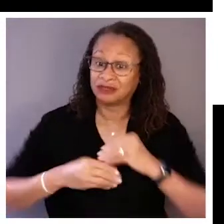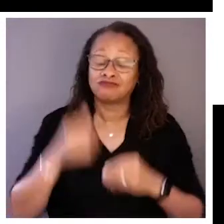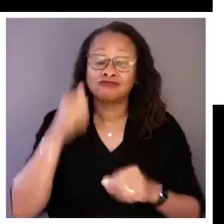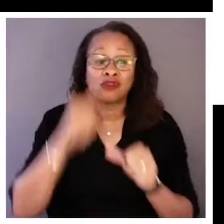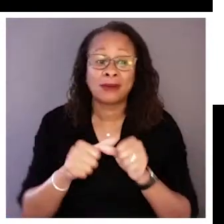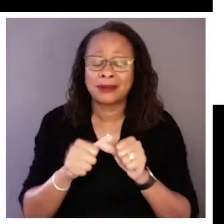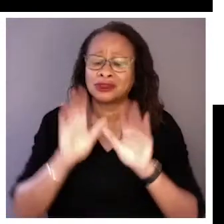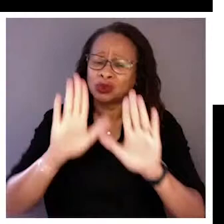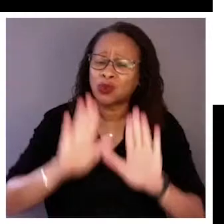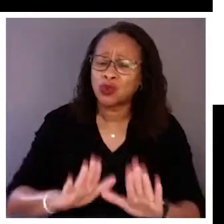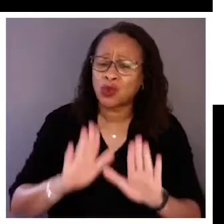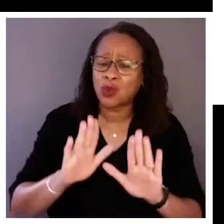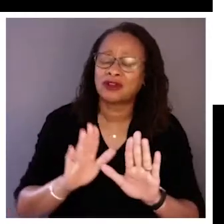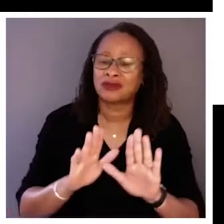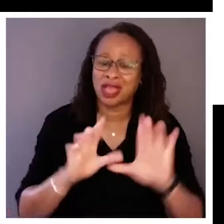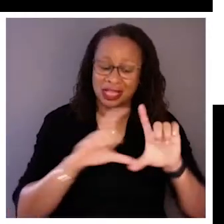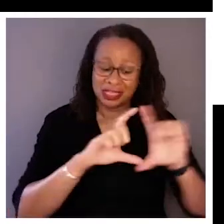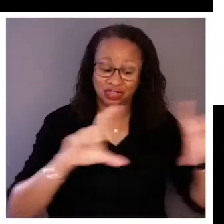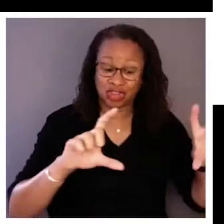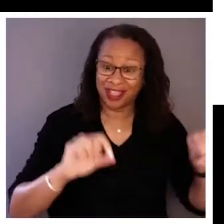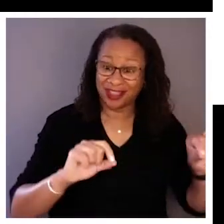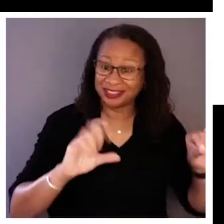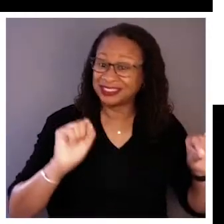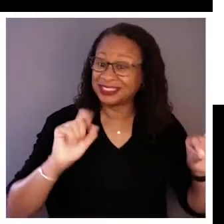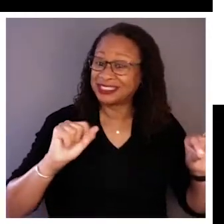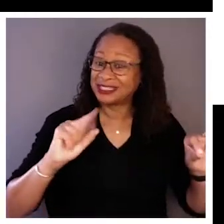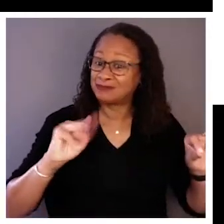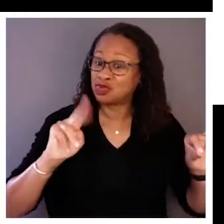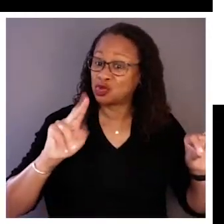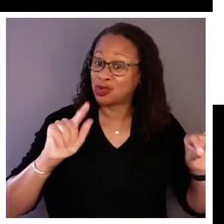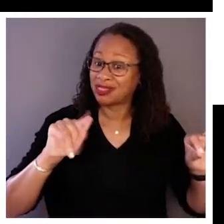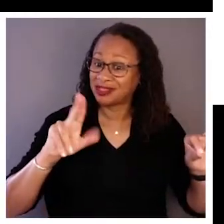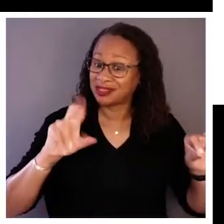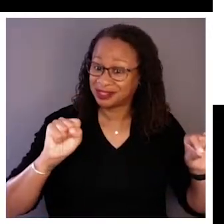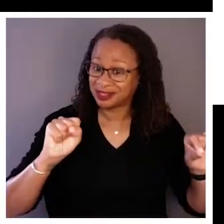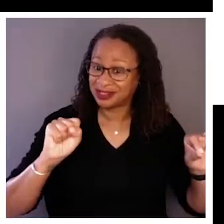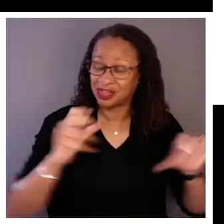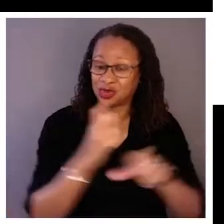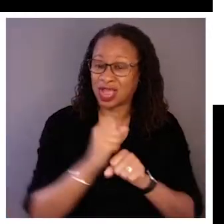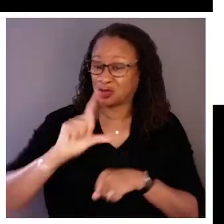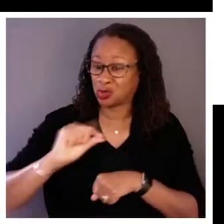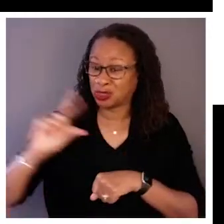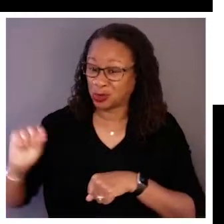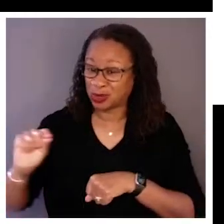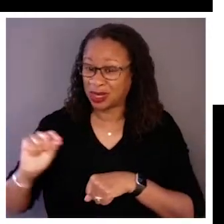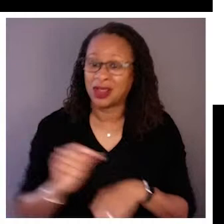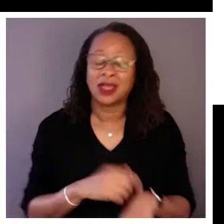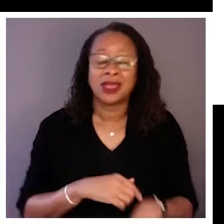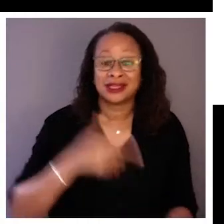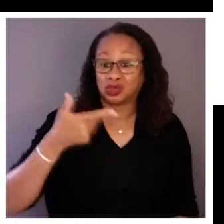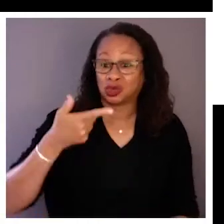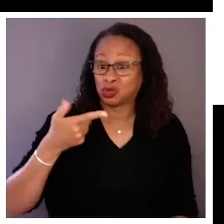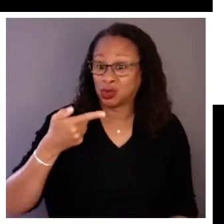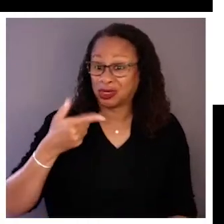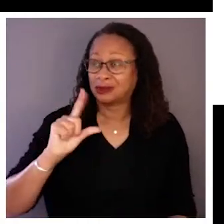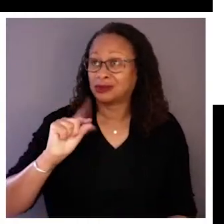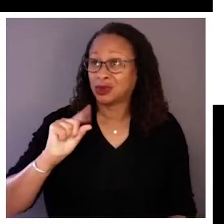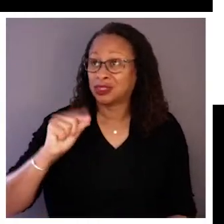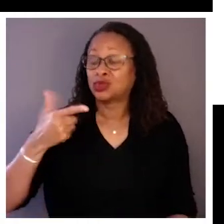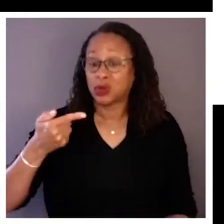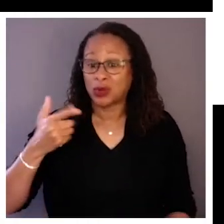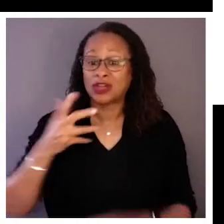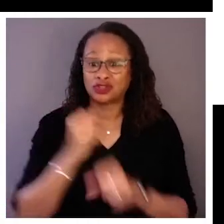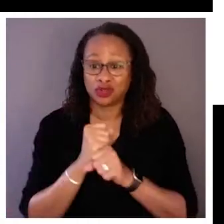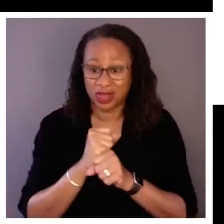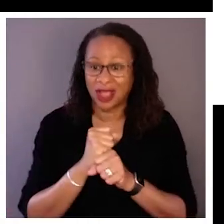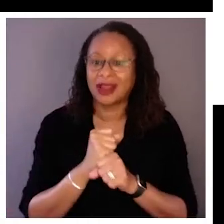wonderful stimulus checks that people were getting in 2020. Well, in 2021, we got one more, and it's called the economic